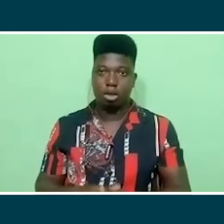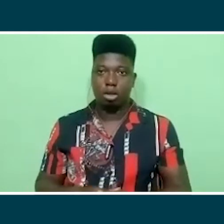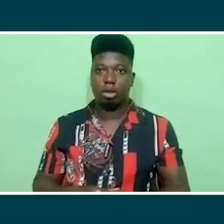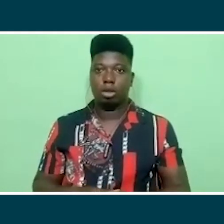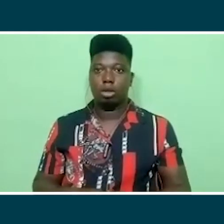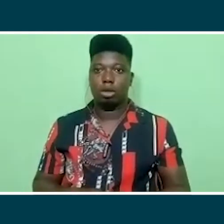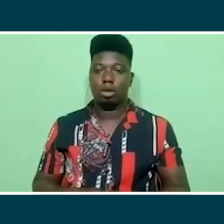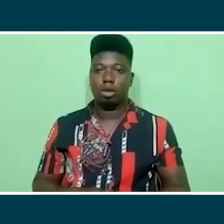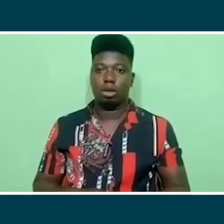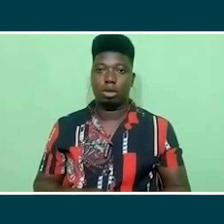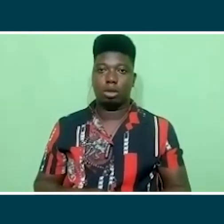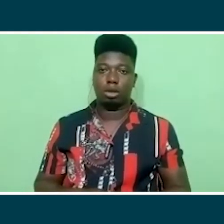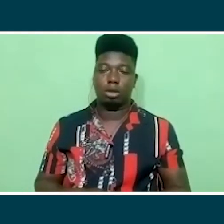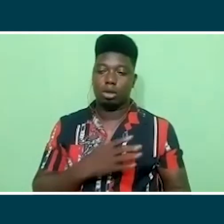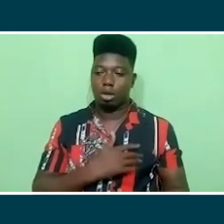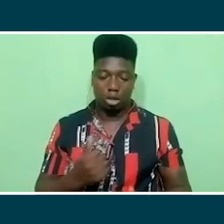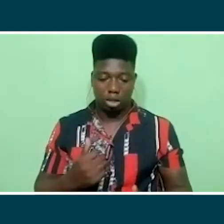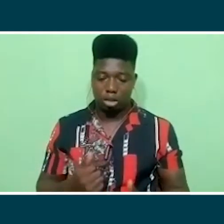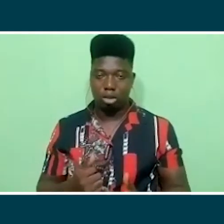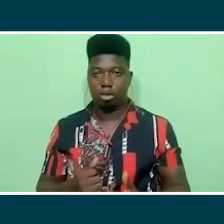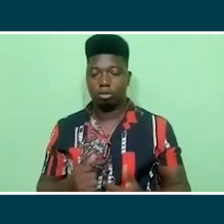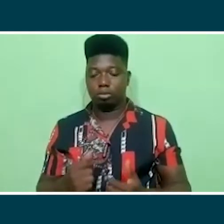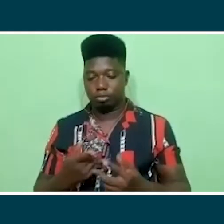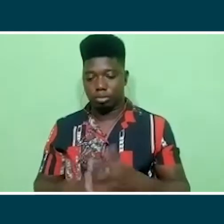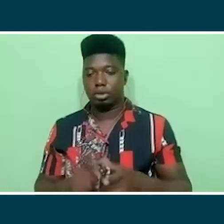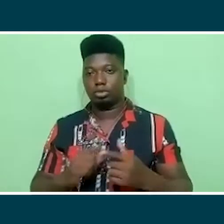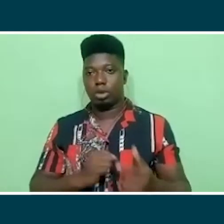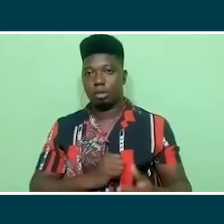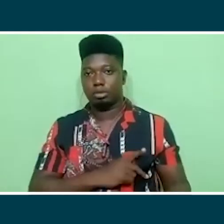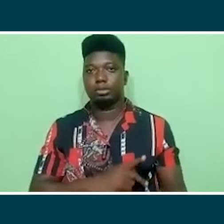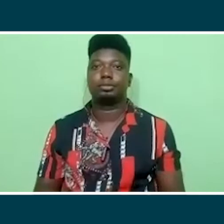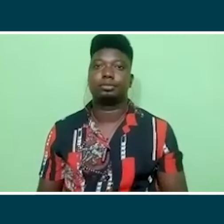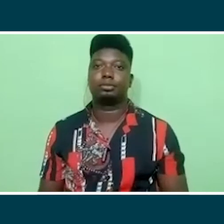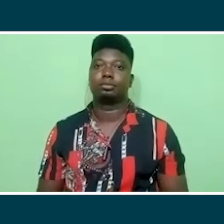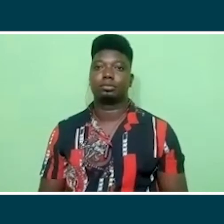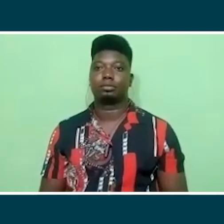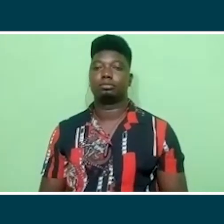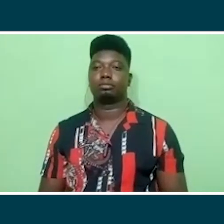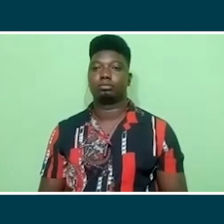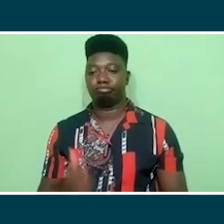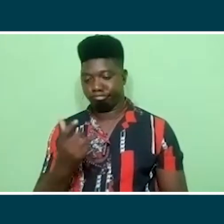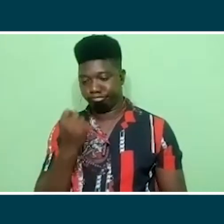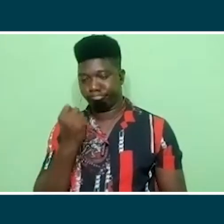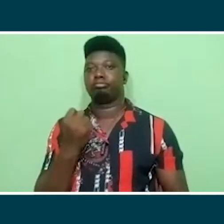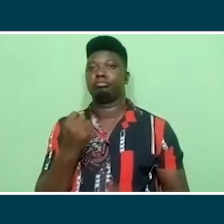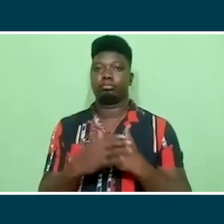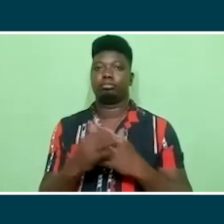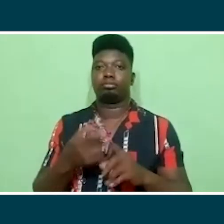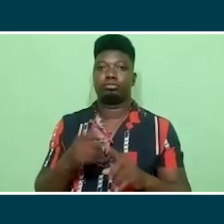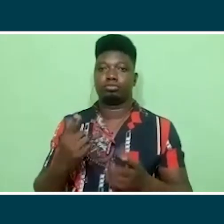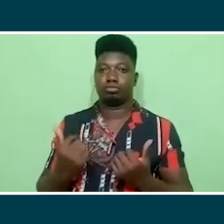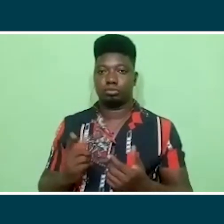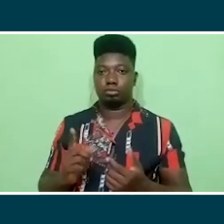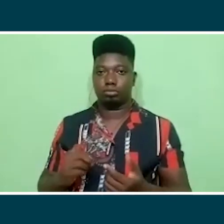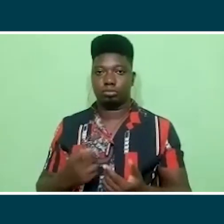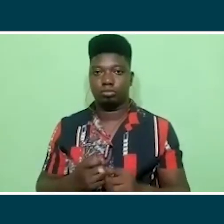and young men are beginning to appreciate that. Now, taking it back to where I'm coming from, I feel it's still an uphill